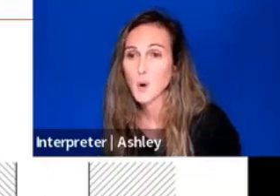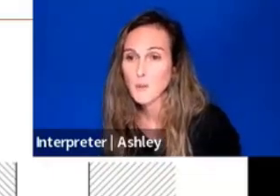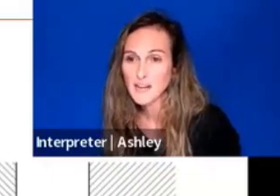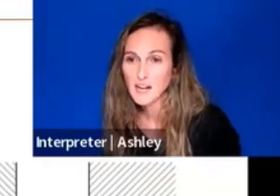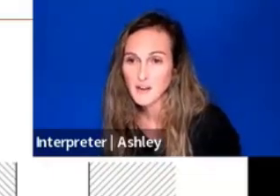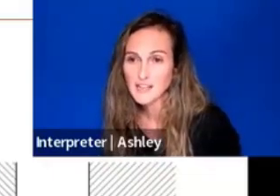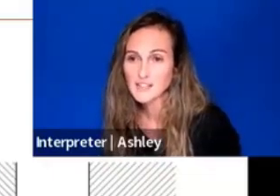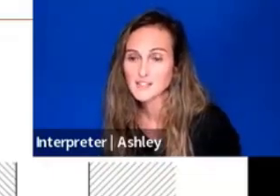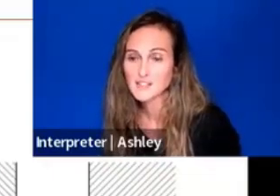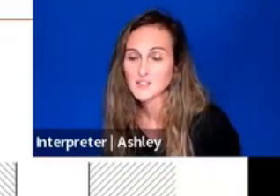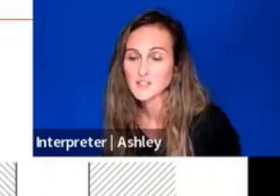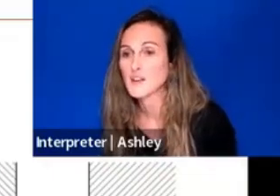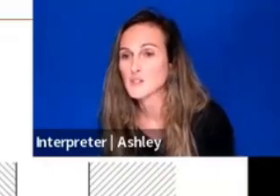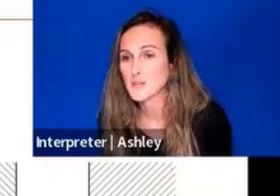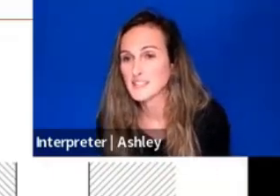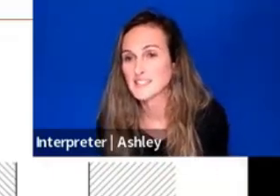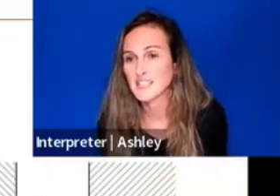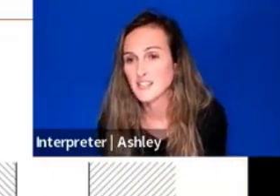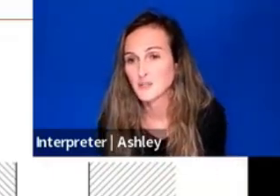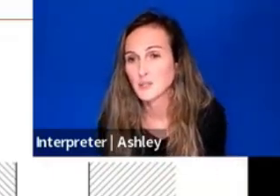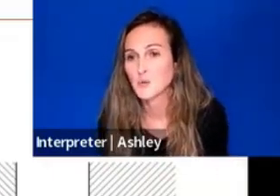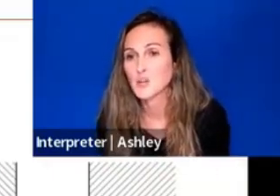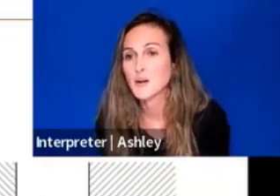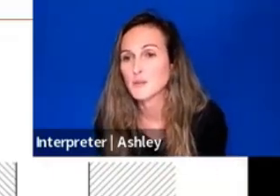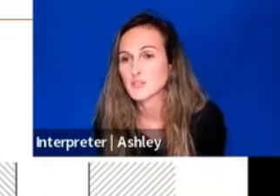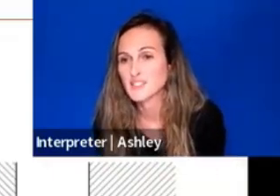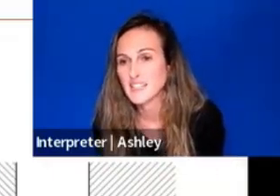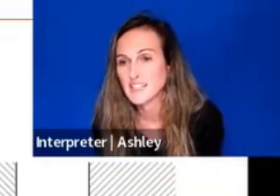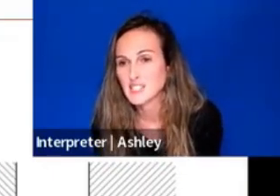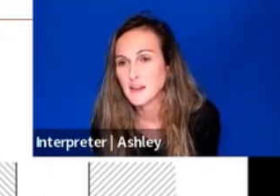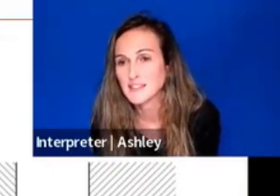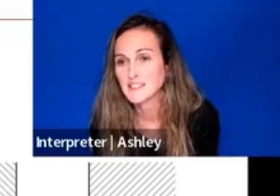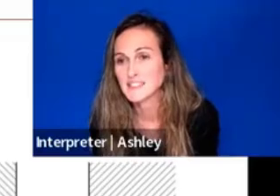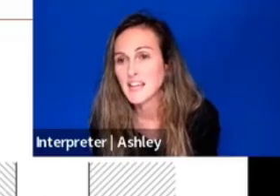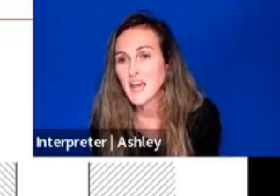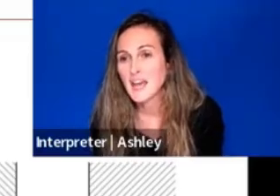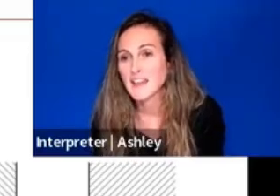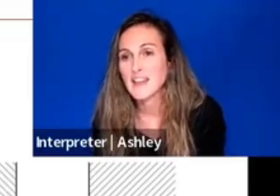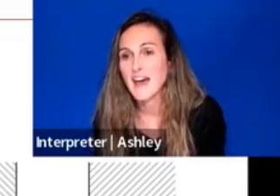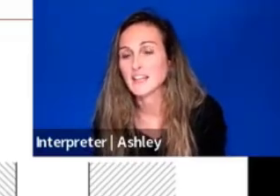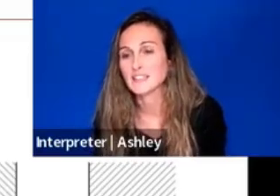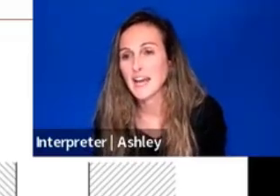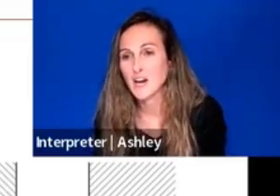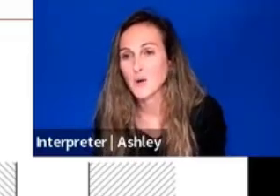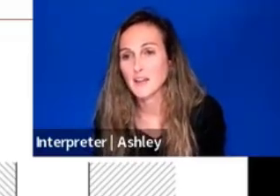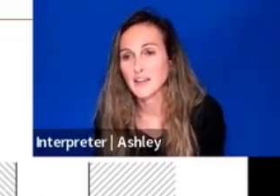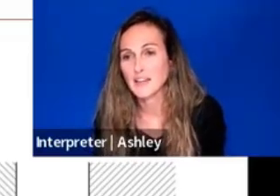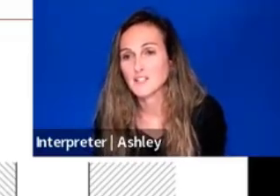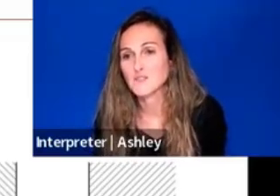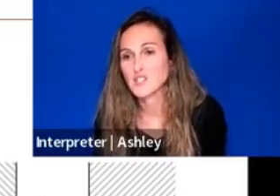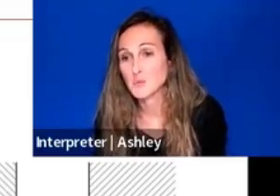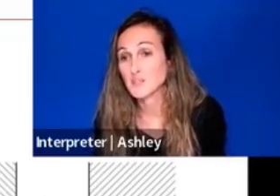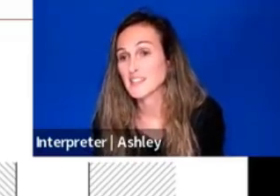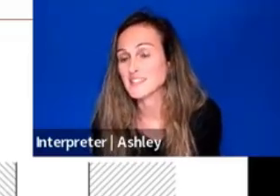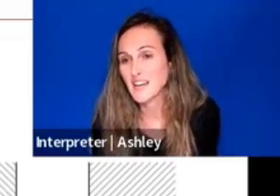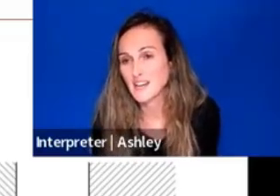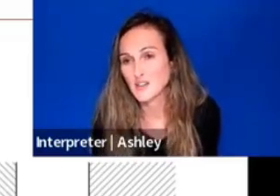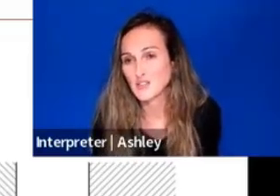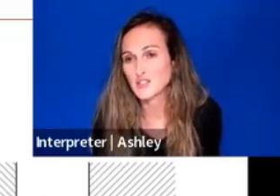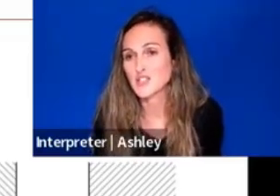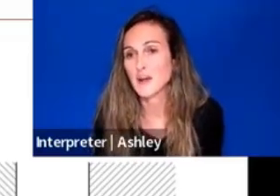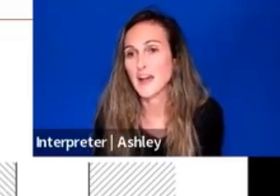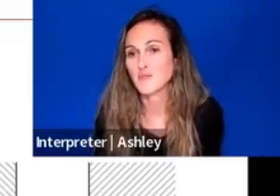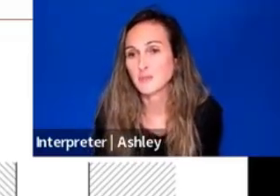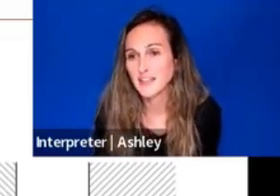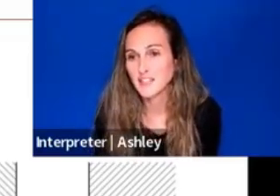have open areas or windows we can see through, comfortable seating spaces that allow individuals and